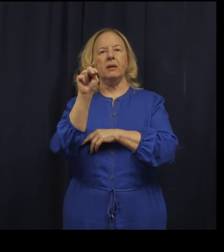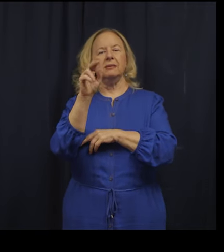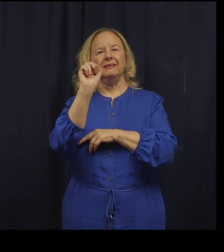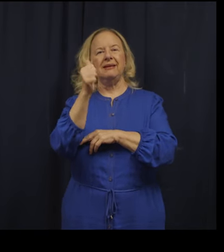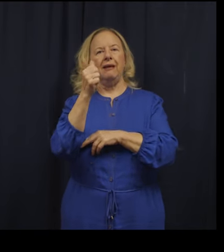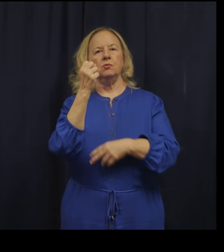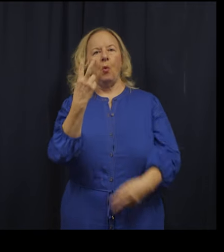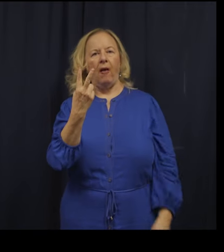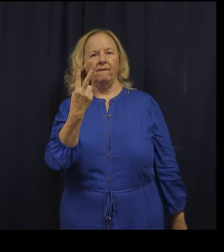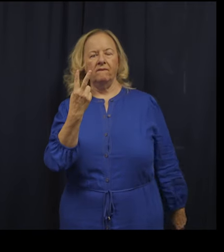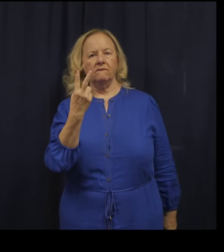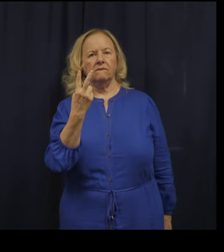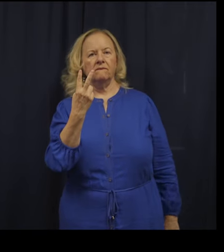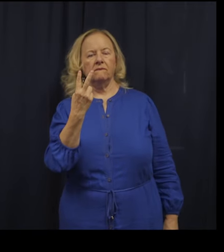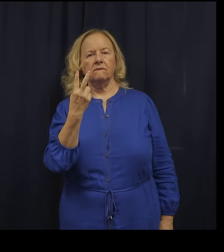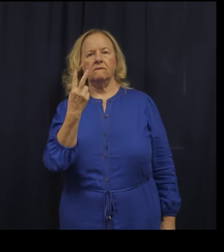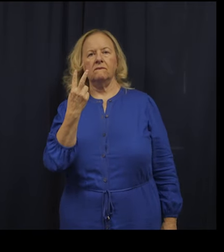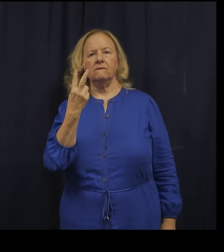Romans 10:12.